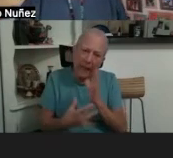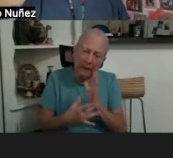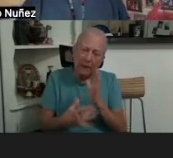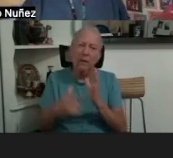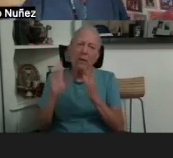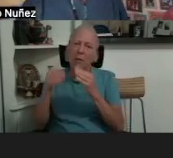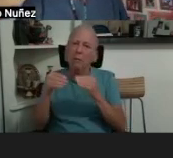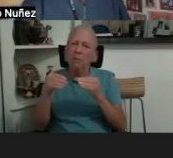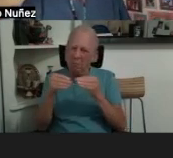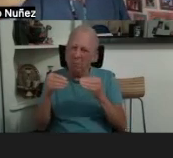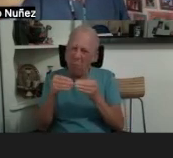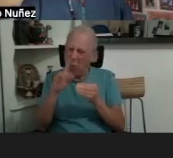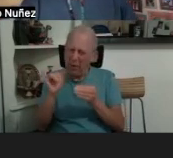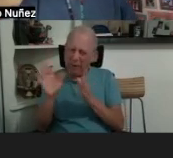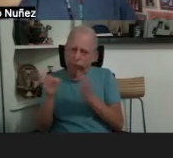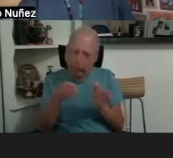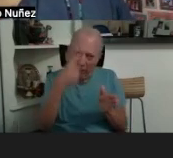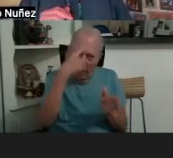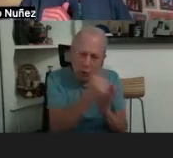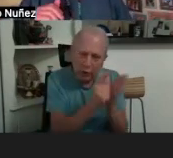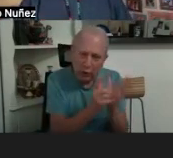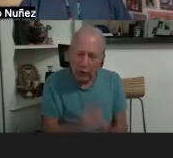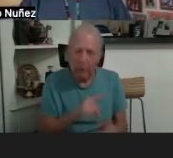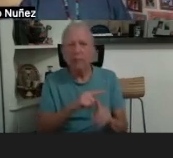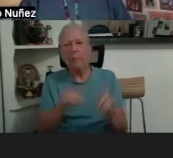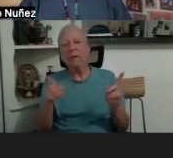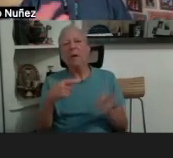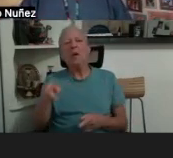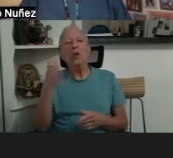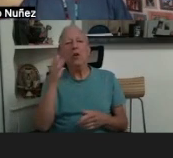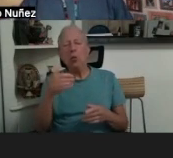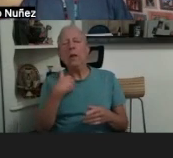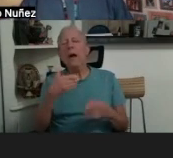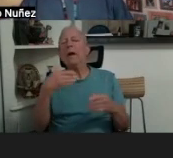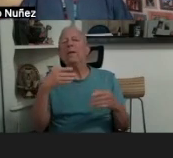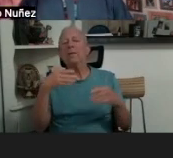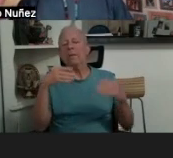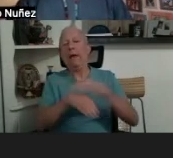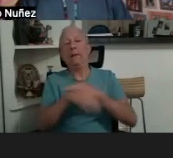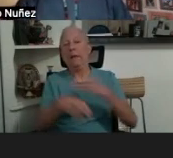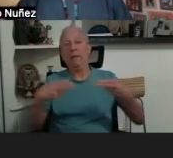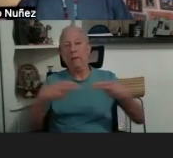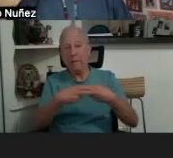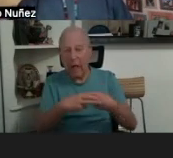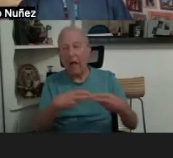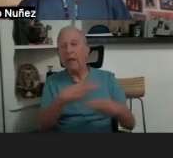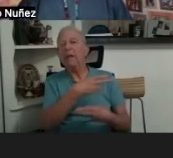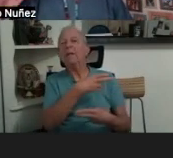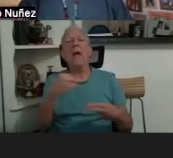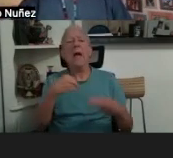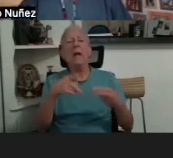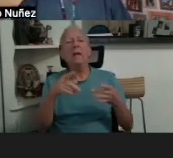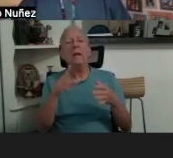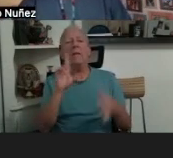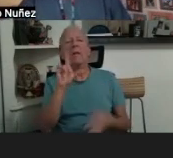is an MCLE after all. So you'll have access to all of these slides, and we've embedded links into